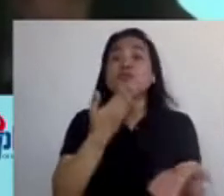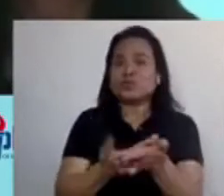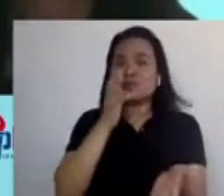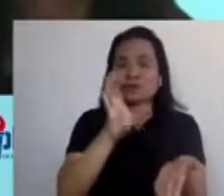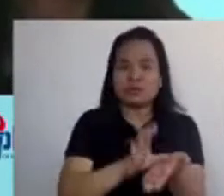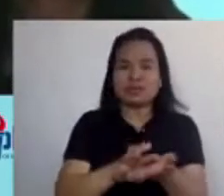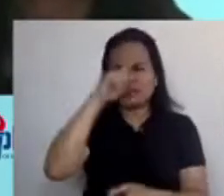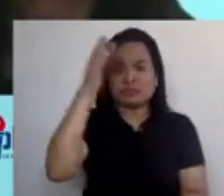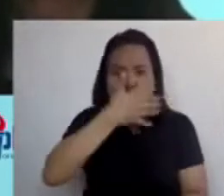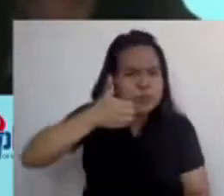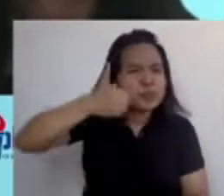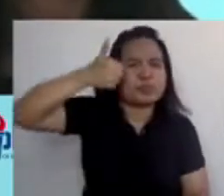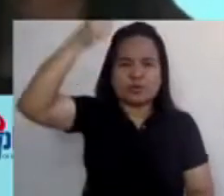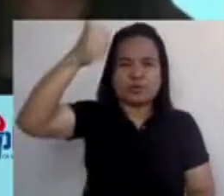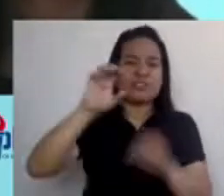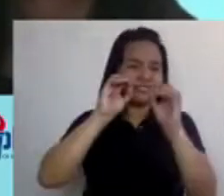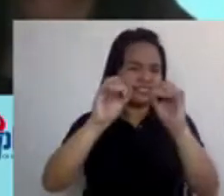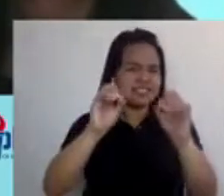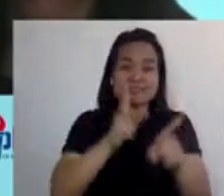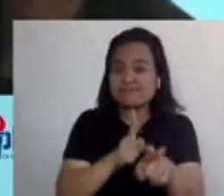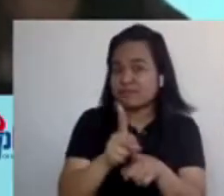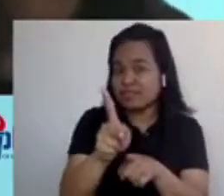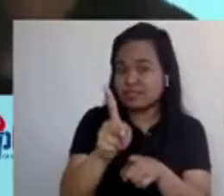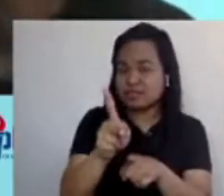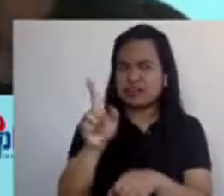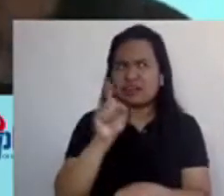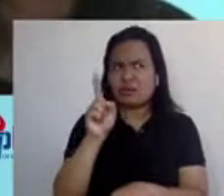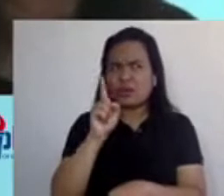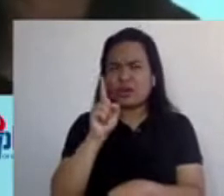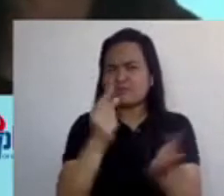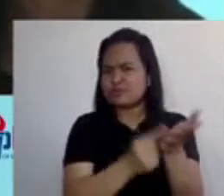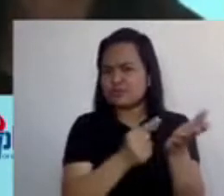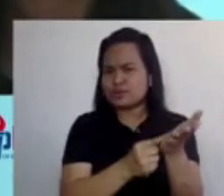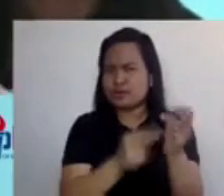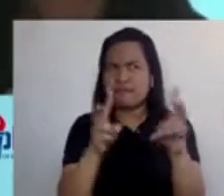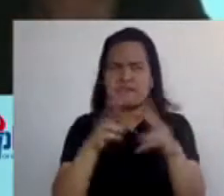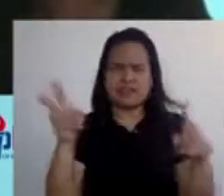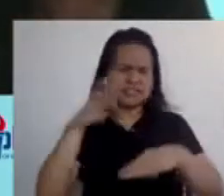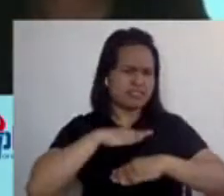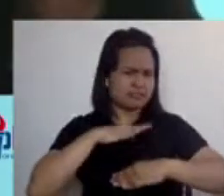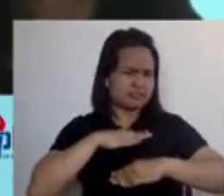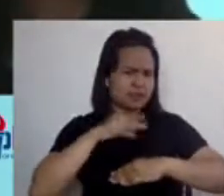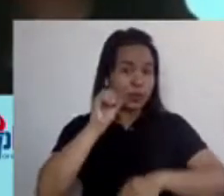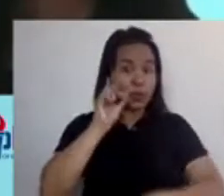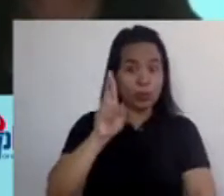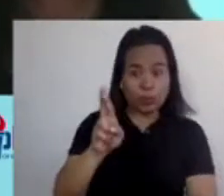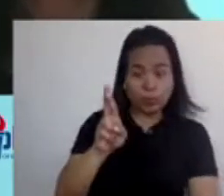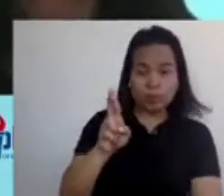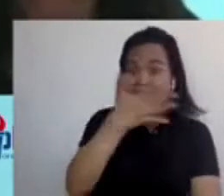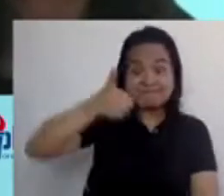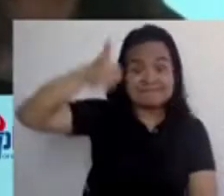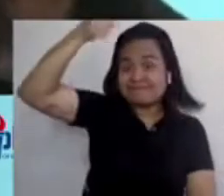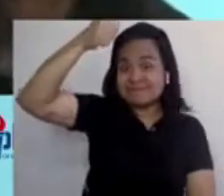the teaching profession. What's your rating? Is that very satisfactory or is that outstanding, since there